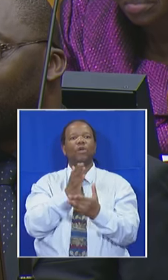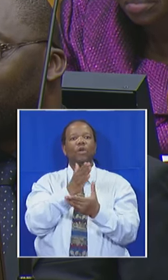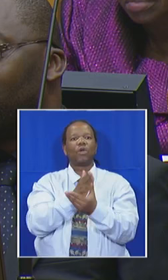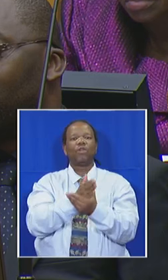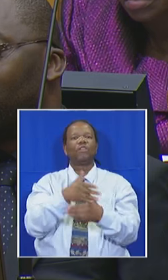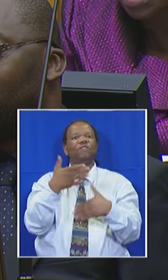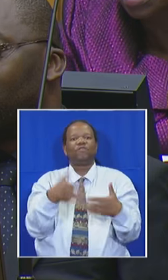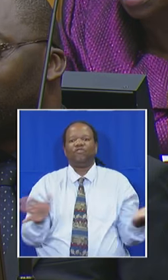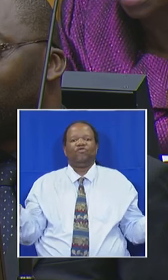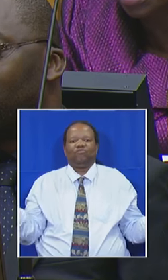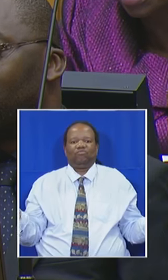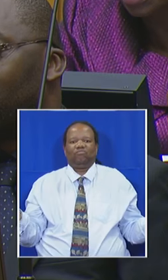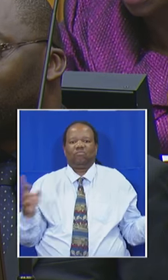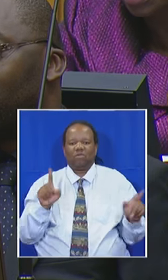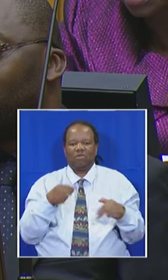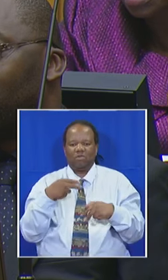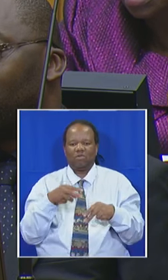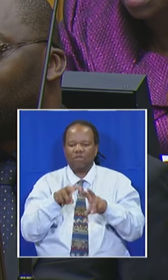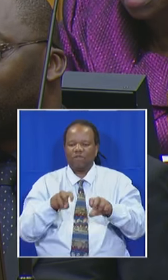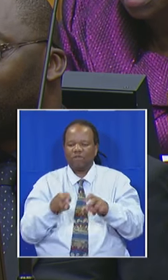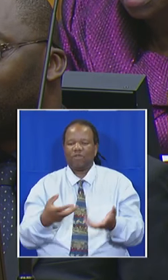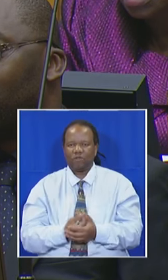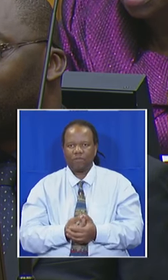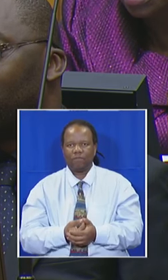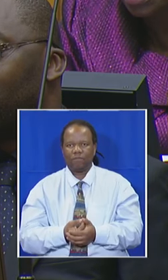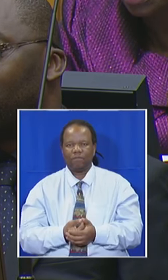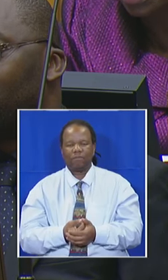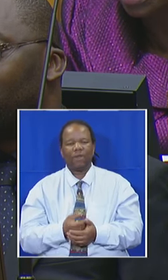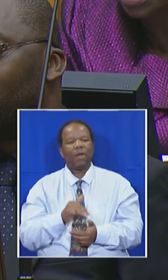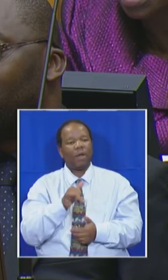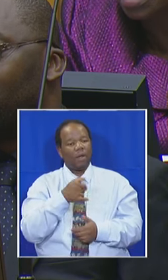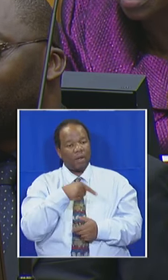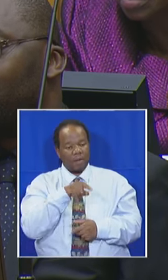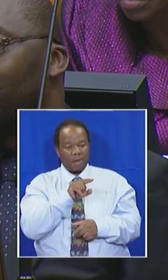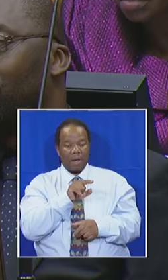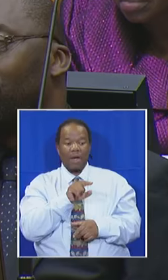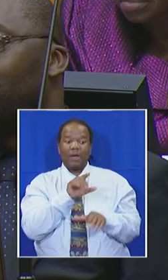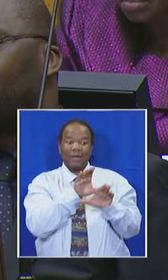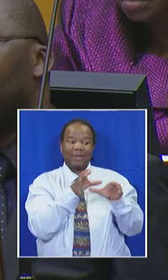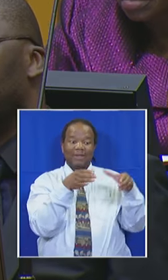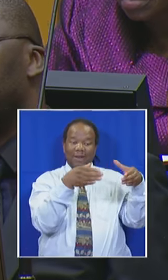And I'm sure when we meet with the Klasa, we'll discuss this.